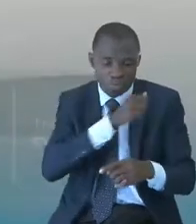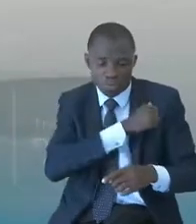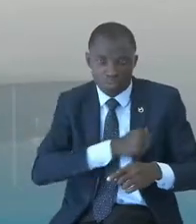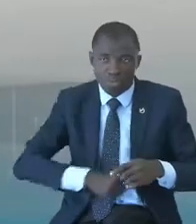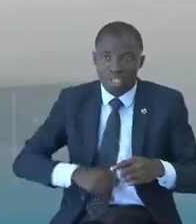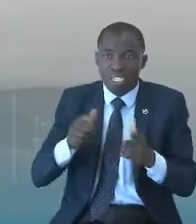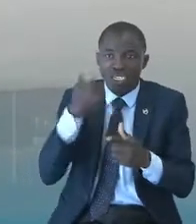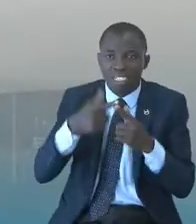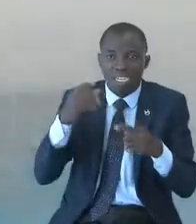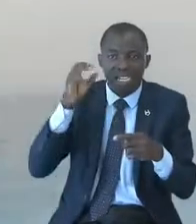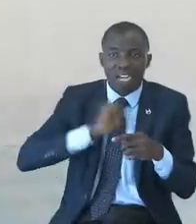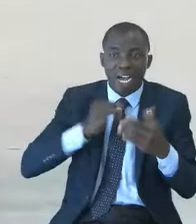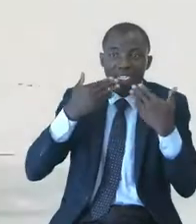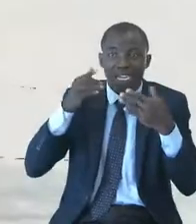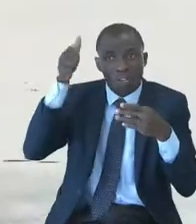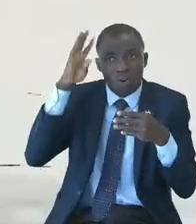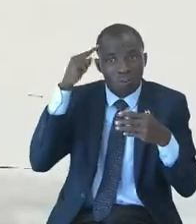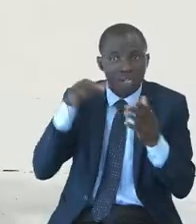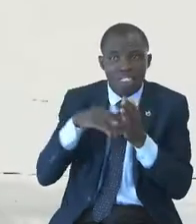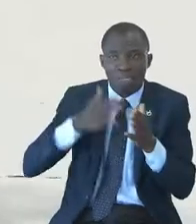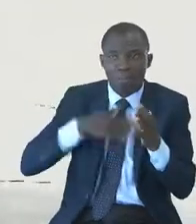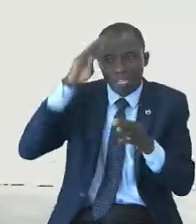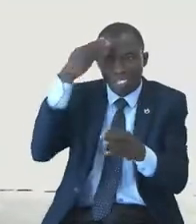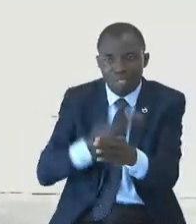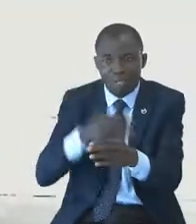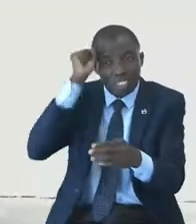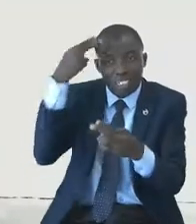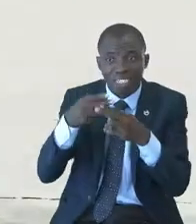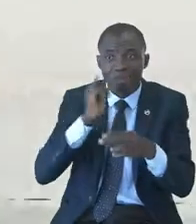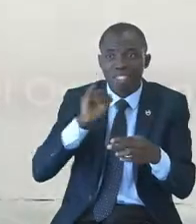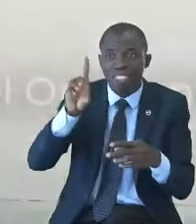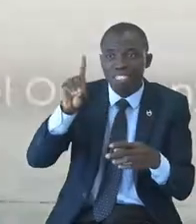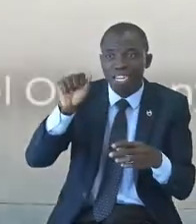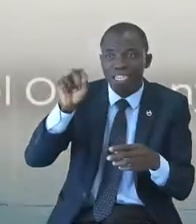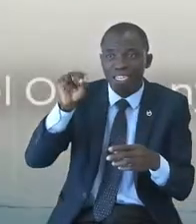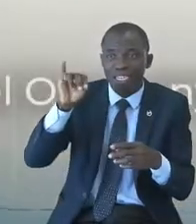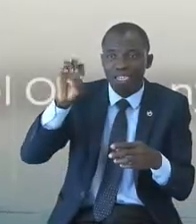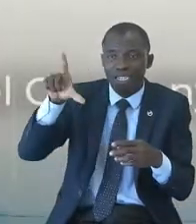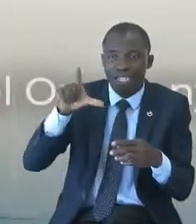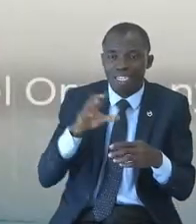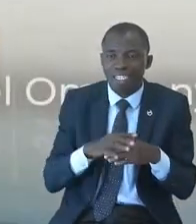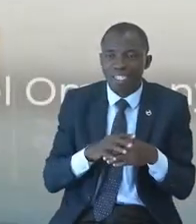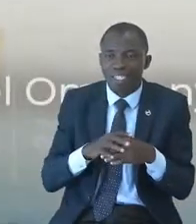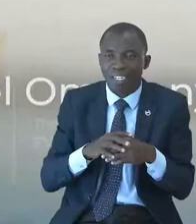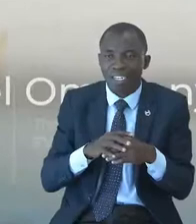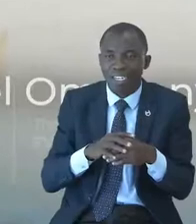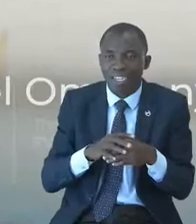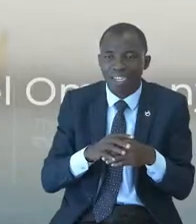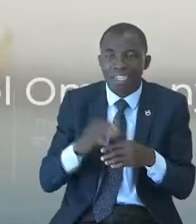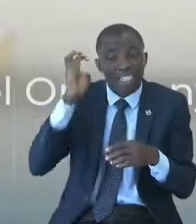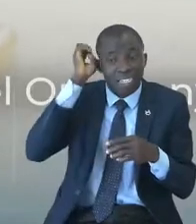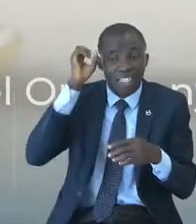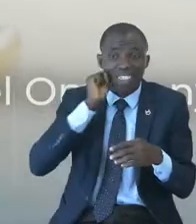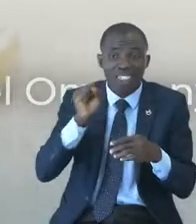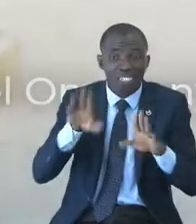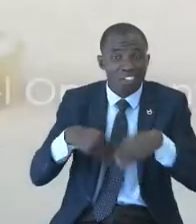I thank God for this, my son, which his name is Daniel. My name is Mrs. Omosonya Temitope. I give God the